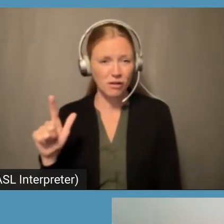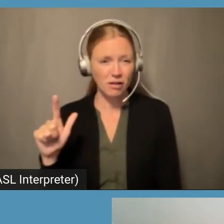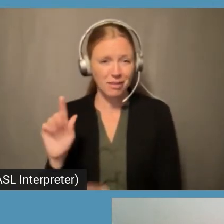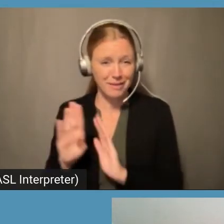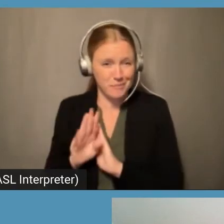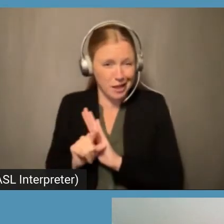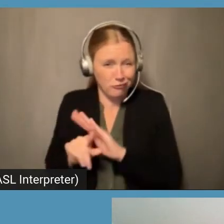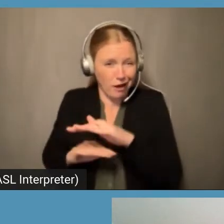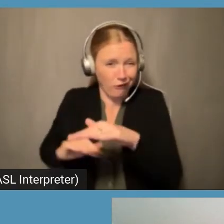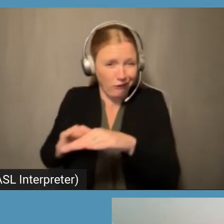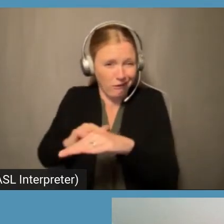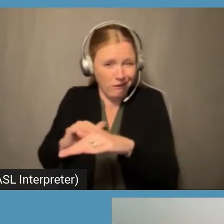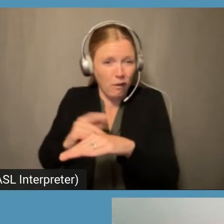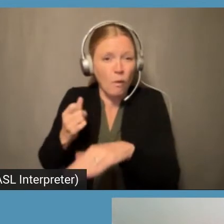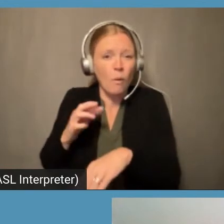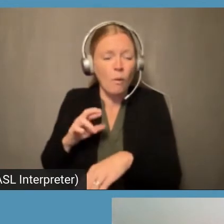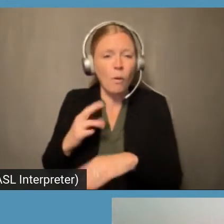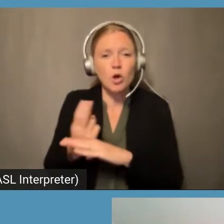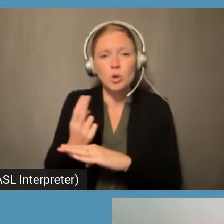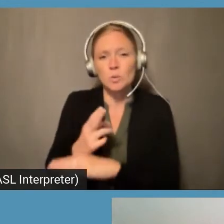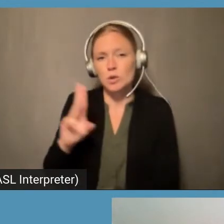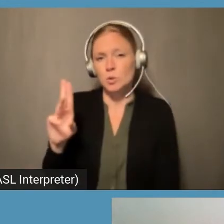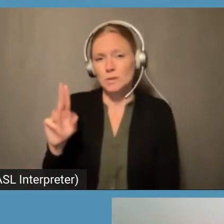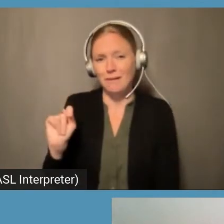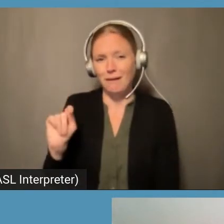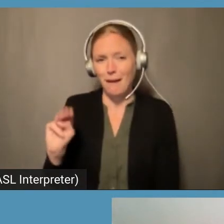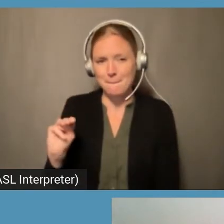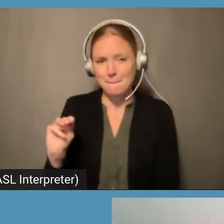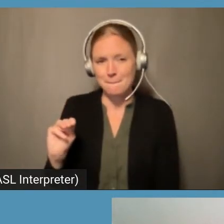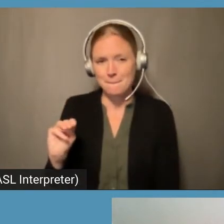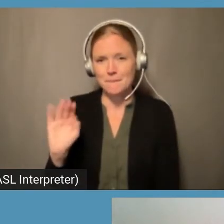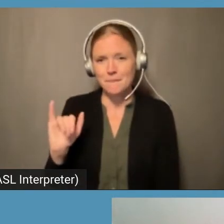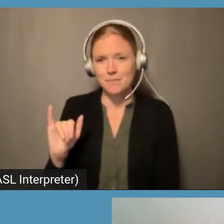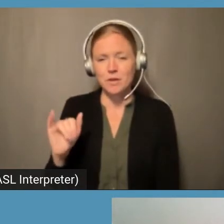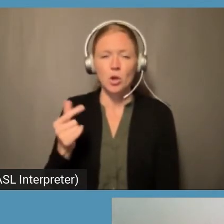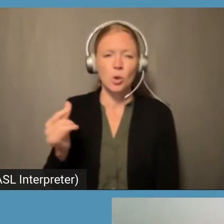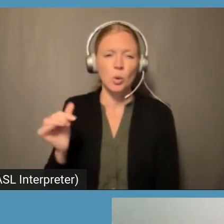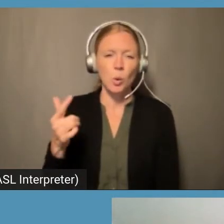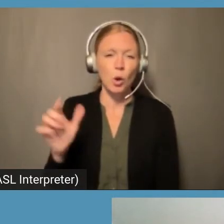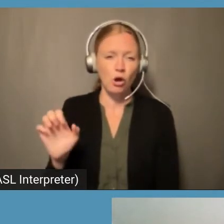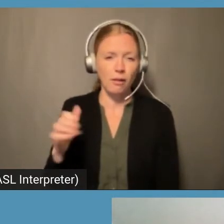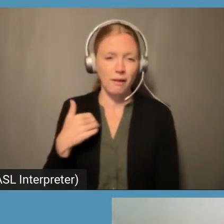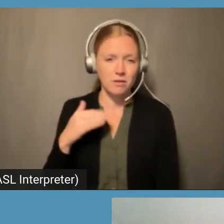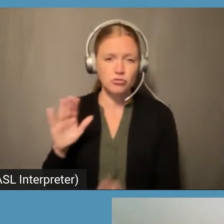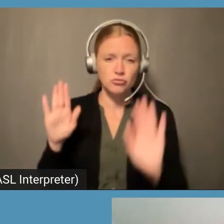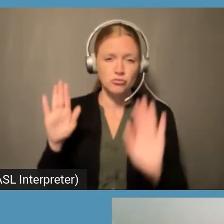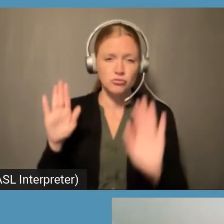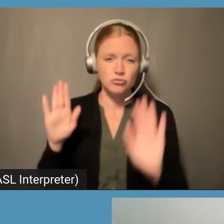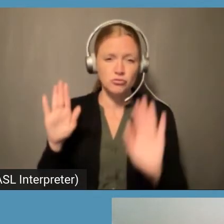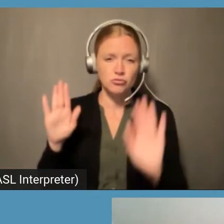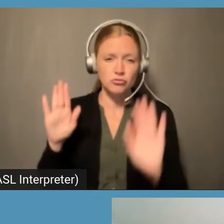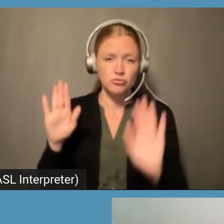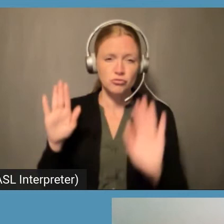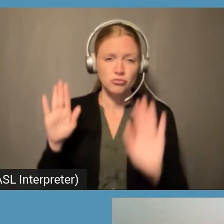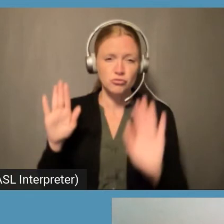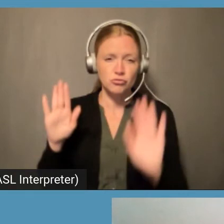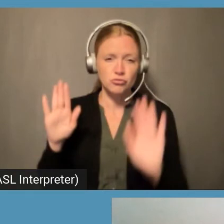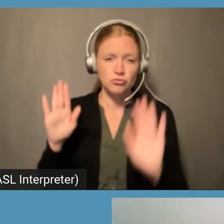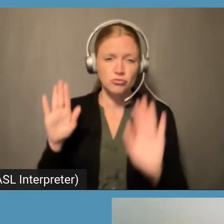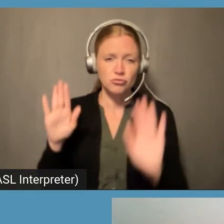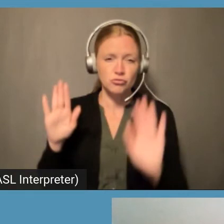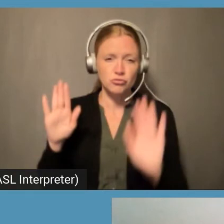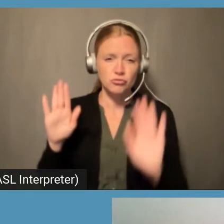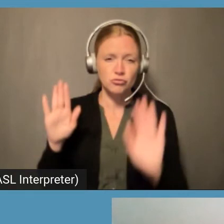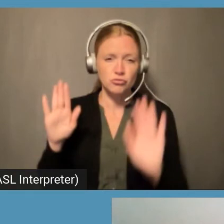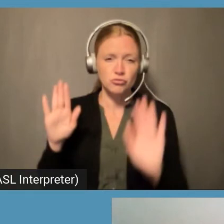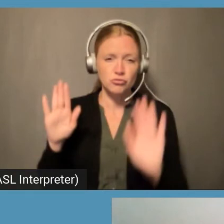URL structure like a UTM. Google has a great UTM builder. So if you use Google